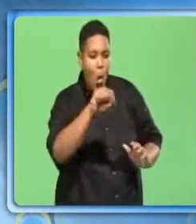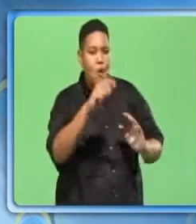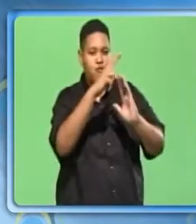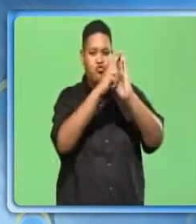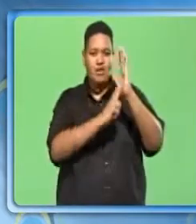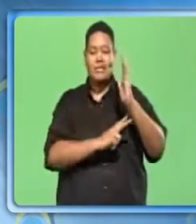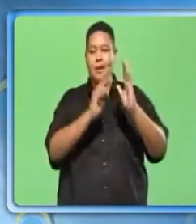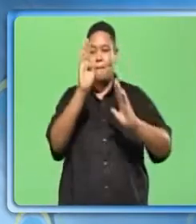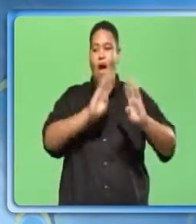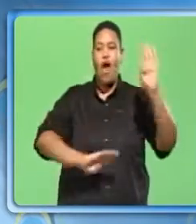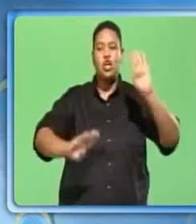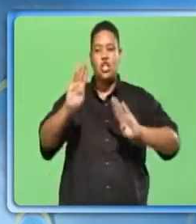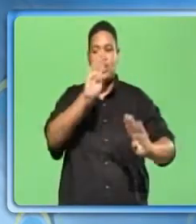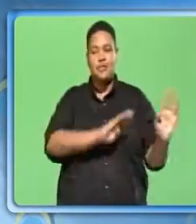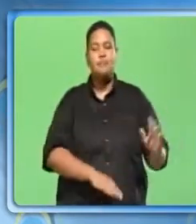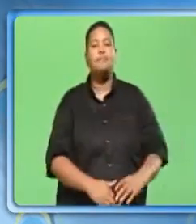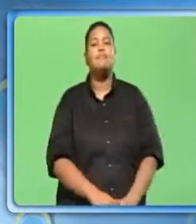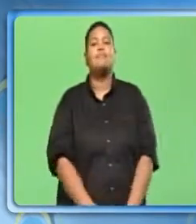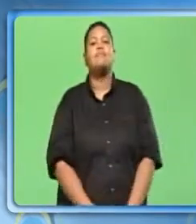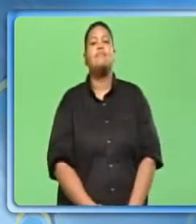biology.